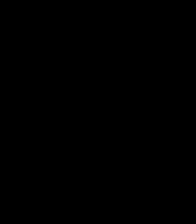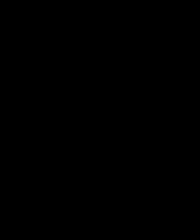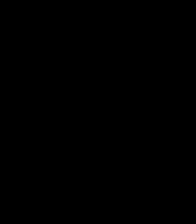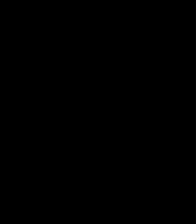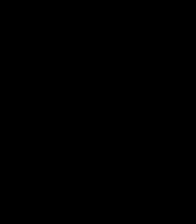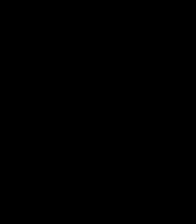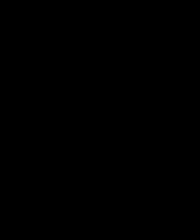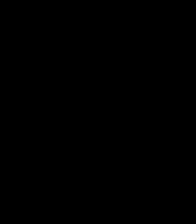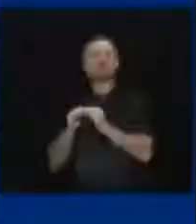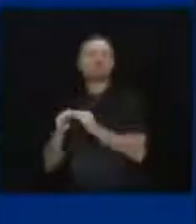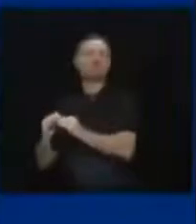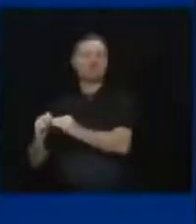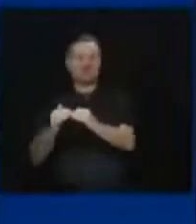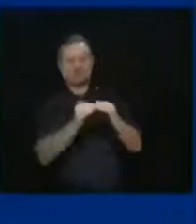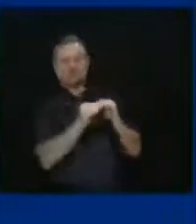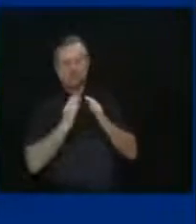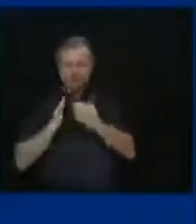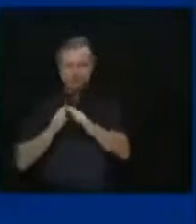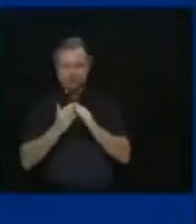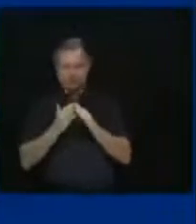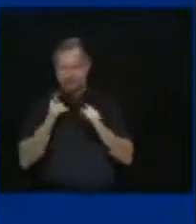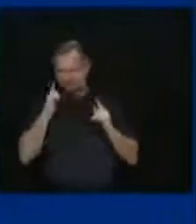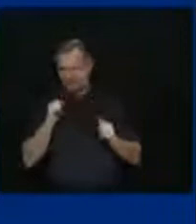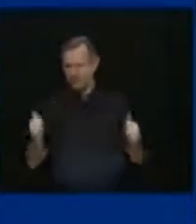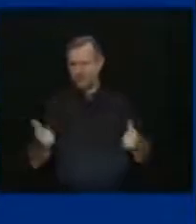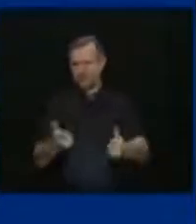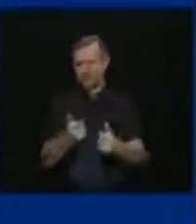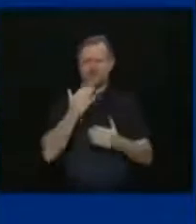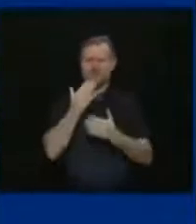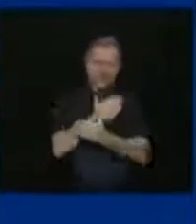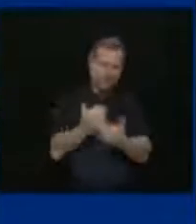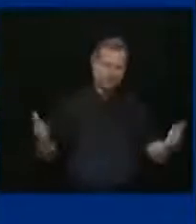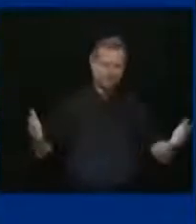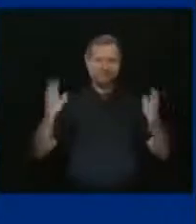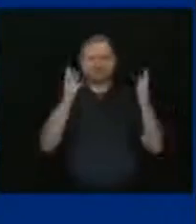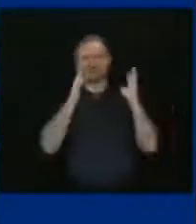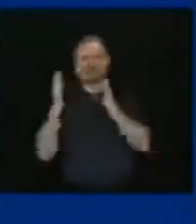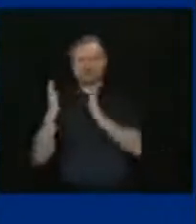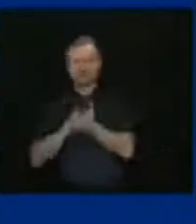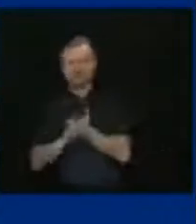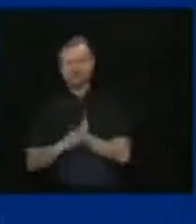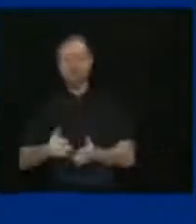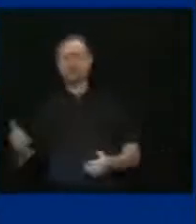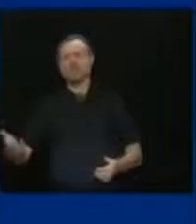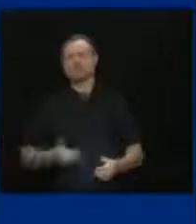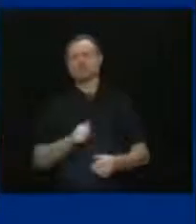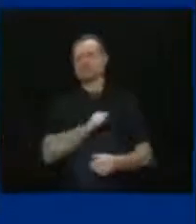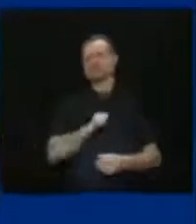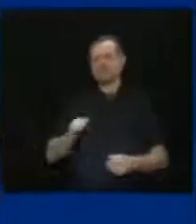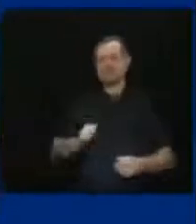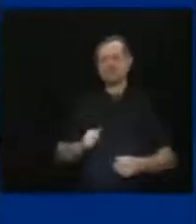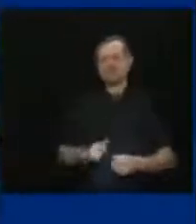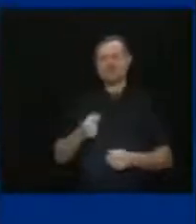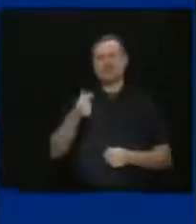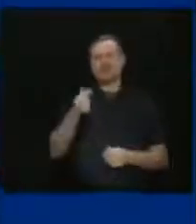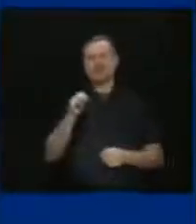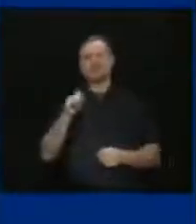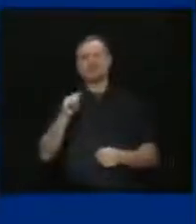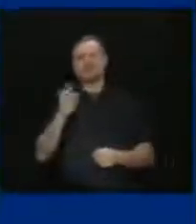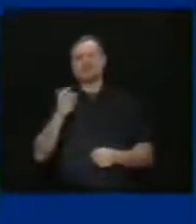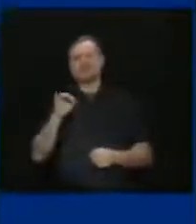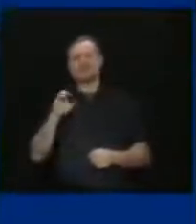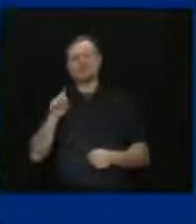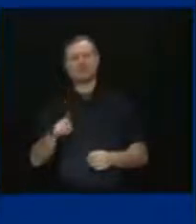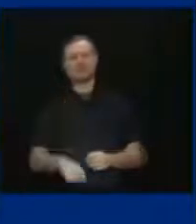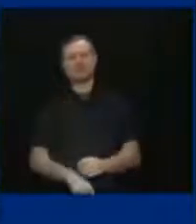in. Because this guy's just full of it. Now listen, watch this guy. Watch what he says. This should